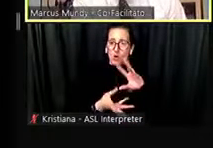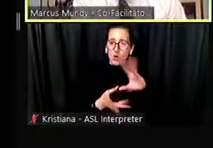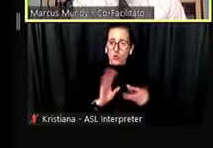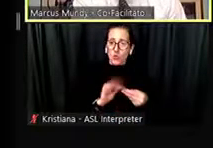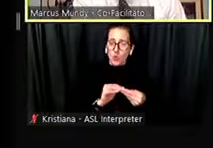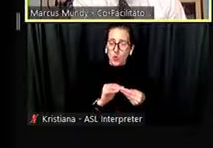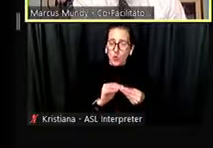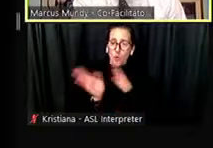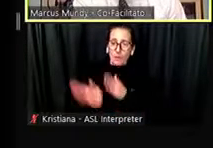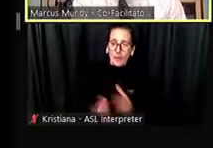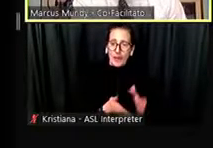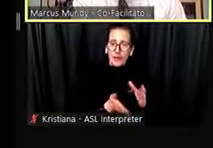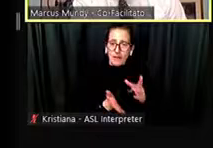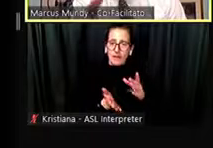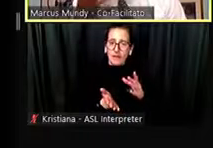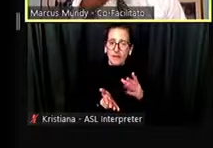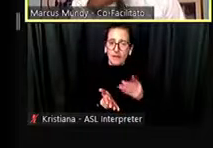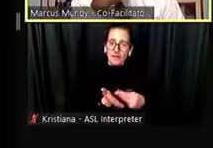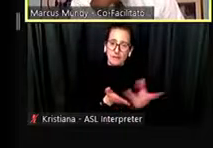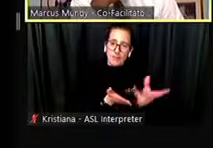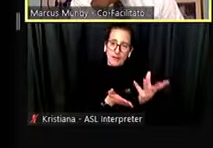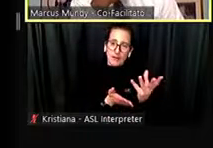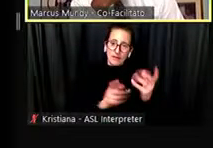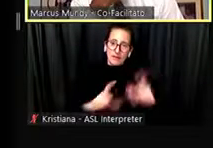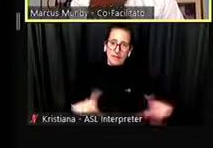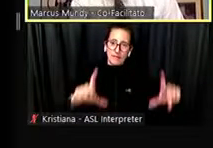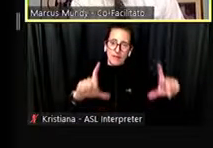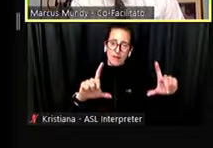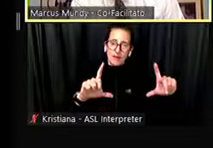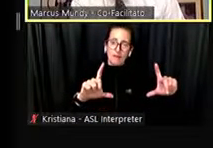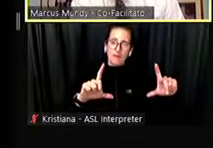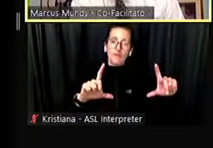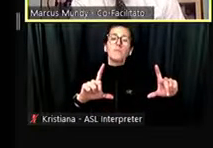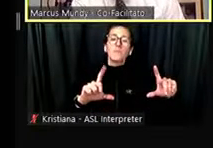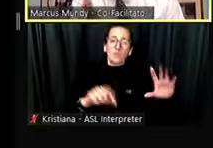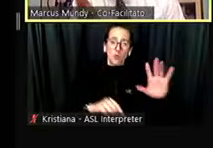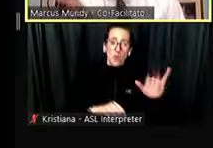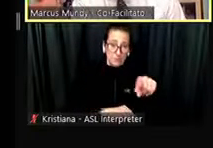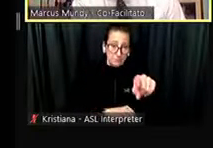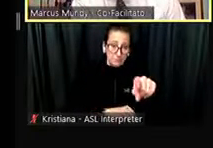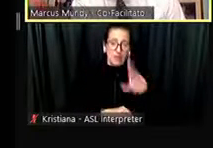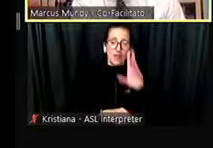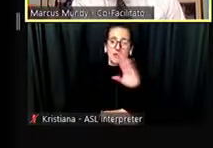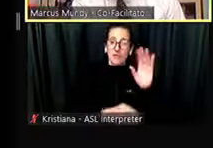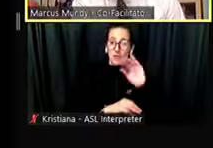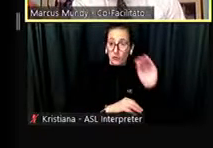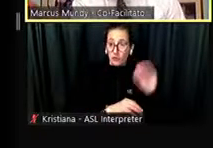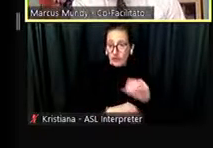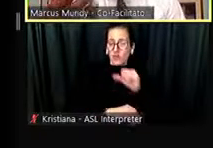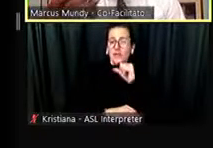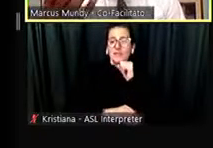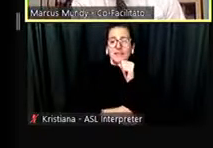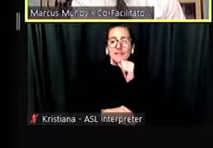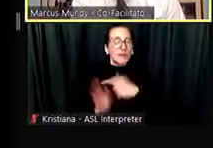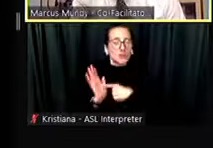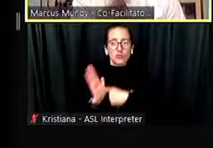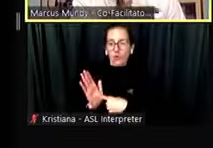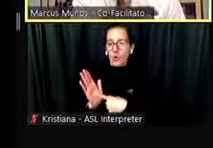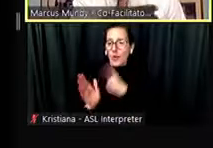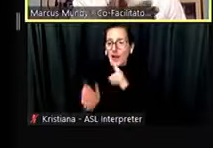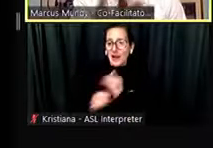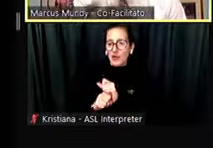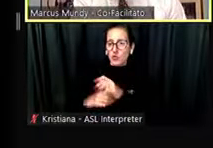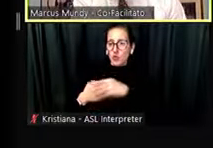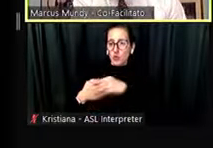spending slide. Yeah, total planned expenditure. So this is a percentage. This is not the actual dollars amount, but assume this